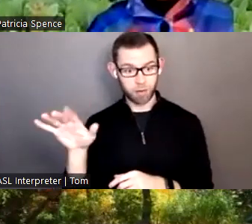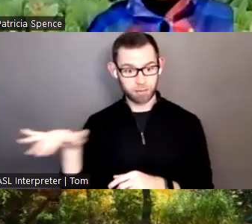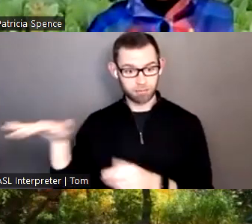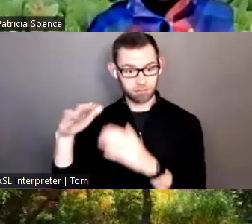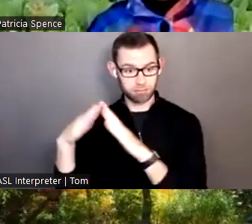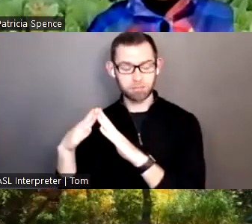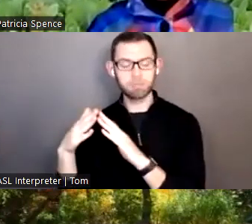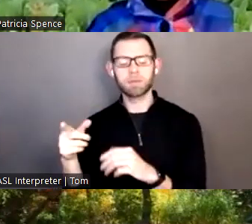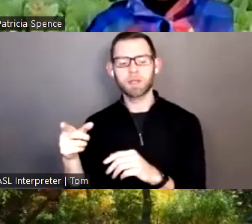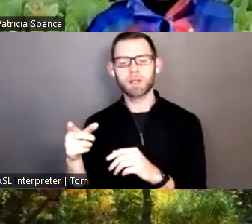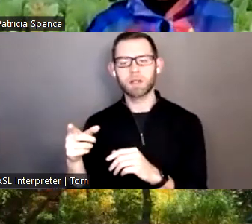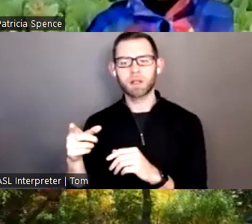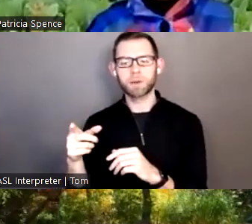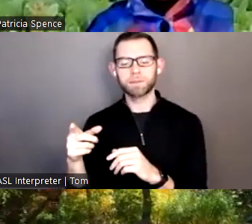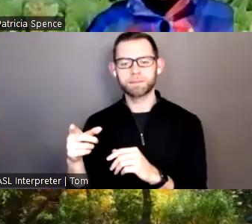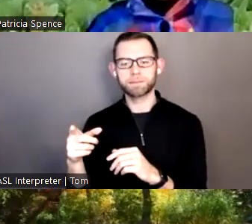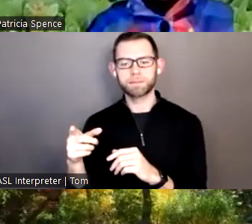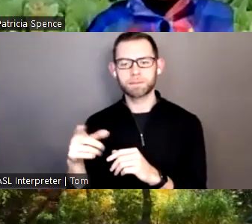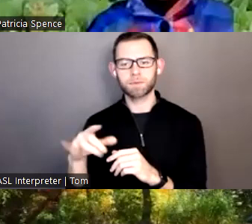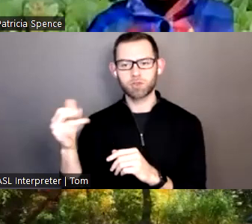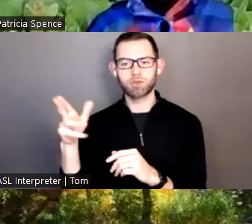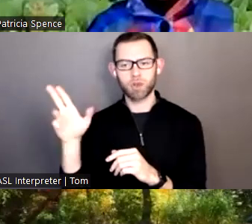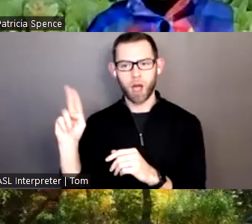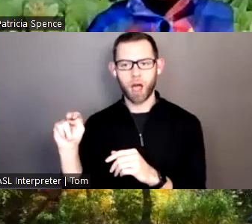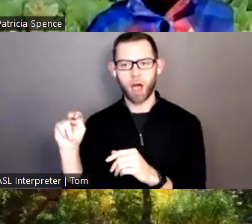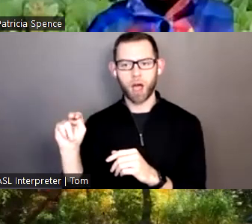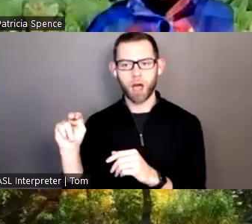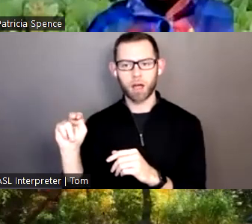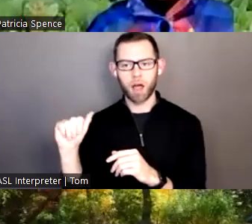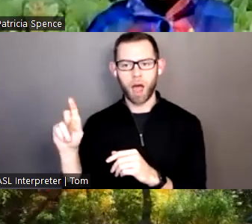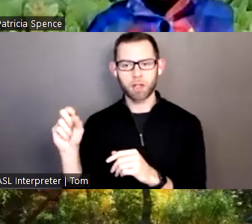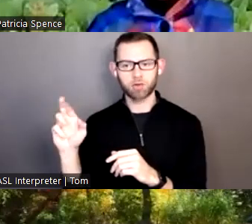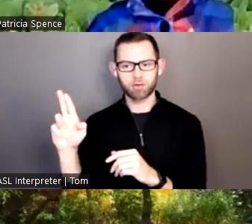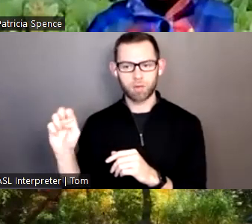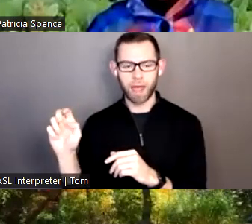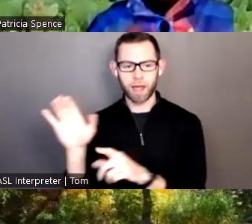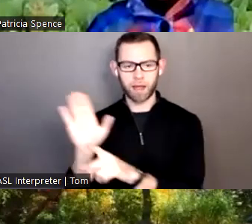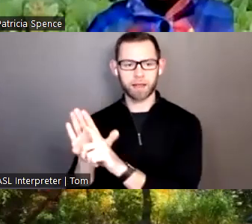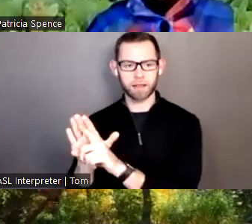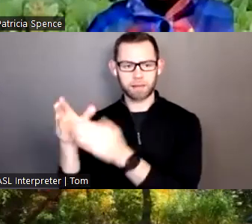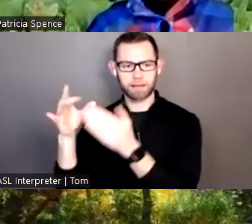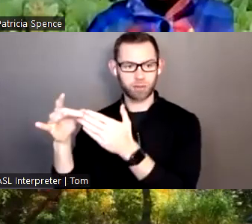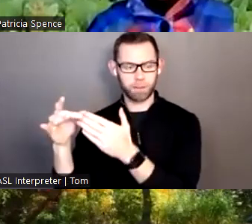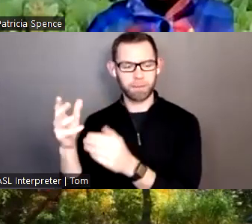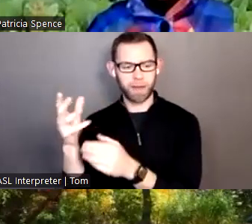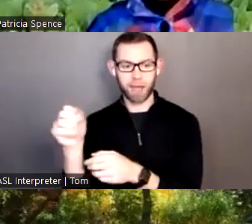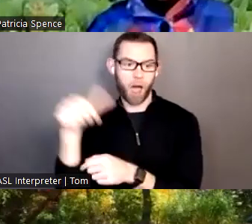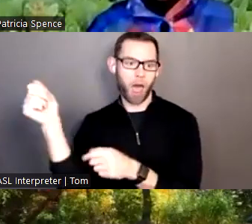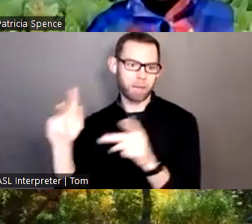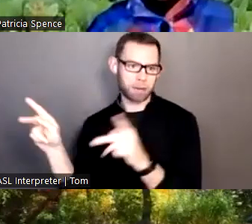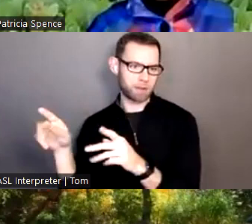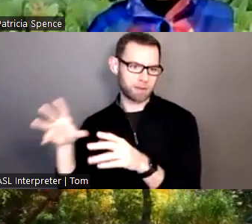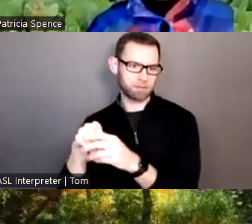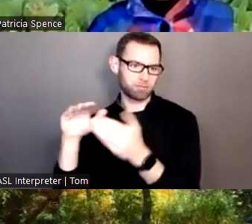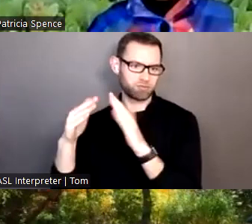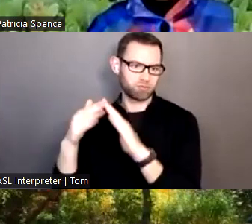managed to, through John Andre's, Buddy Andre's leadership and others in the community, la